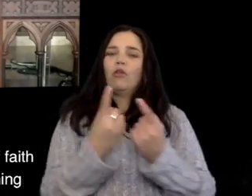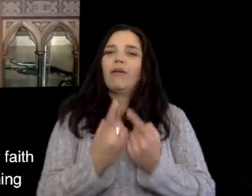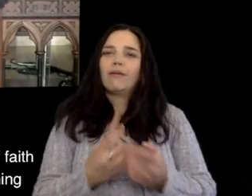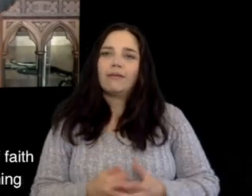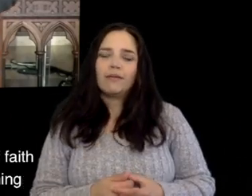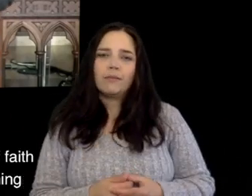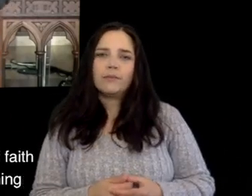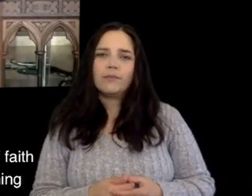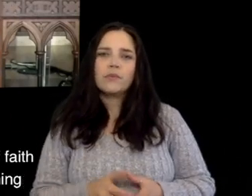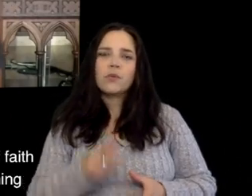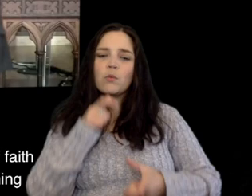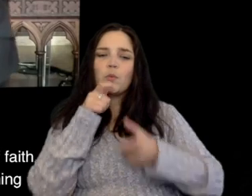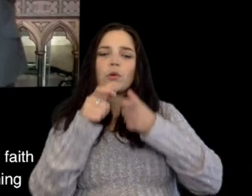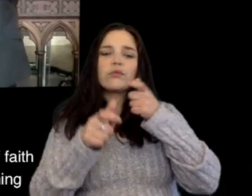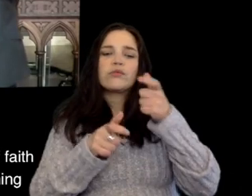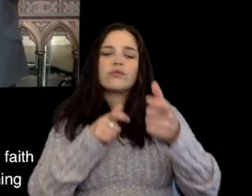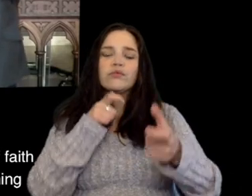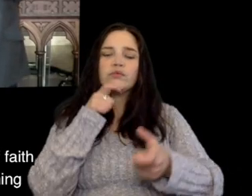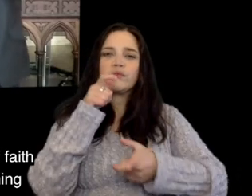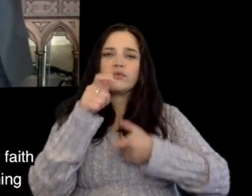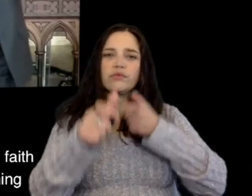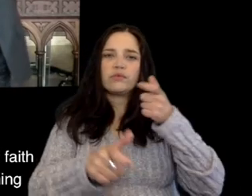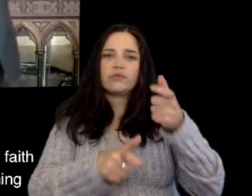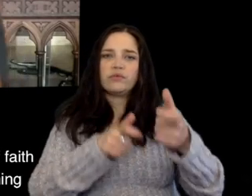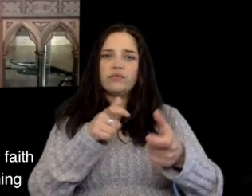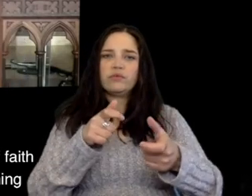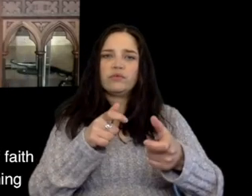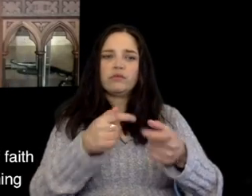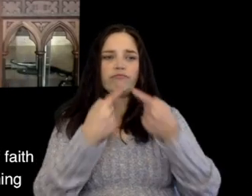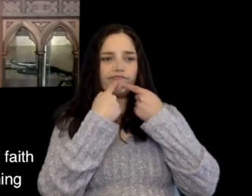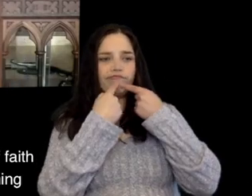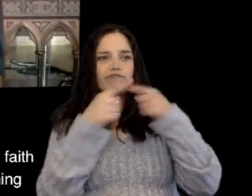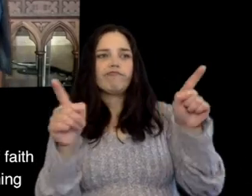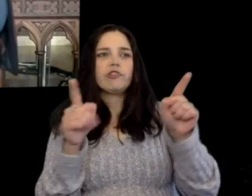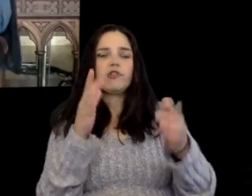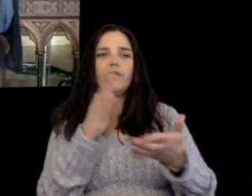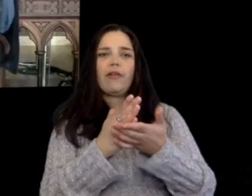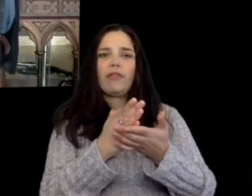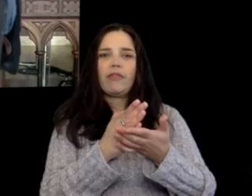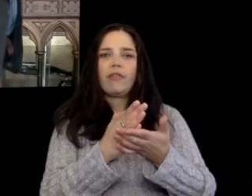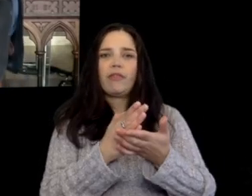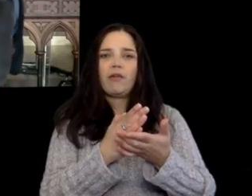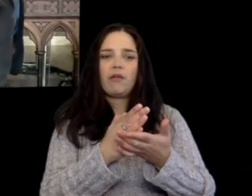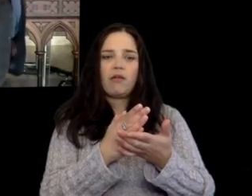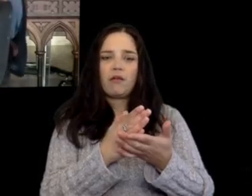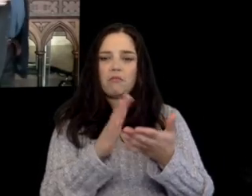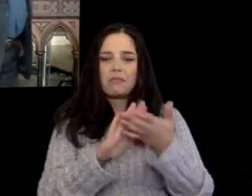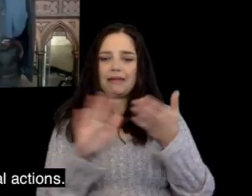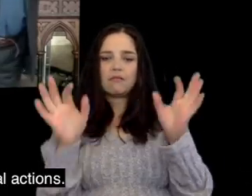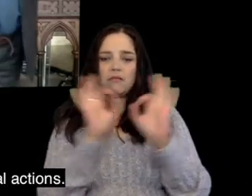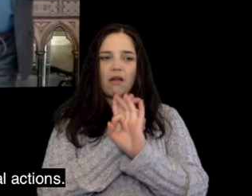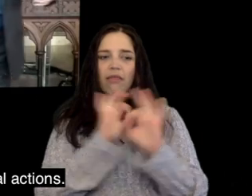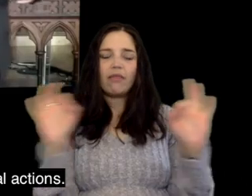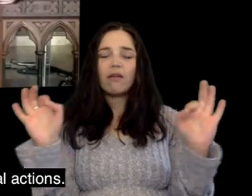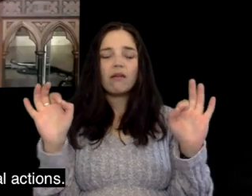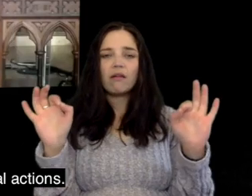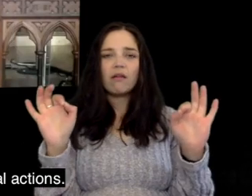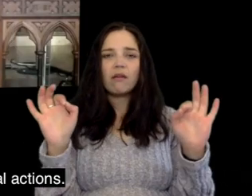that. Words, professions of faith, are hollow and